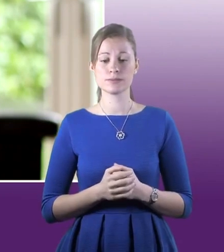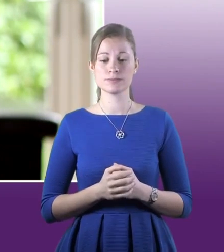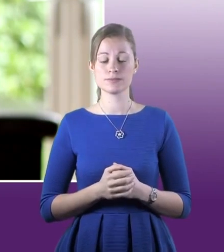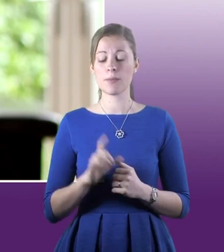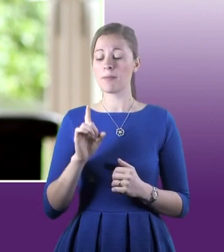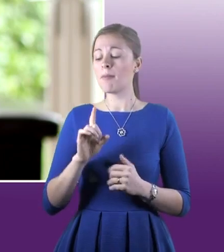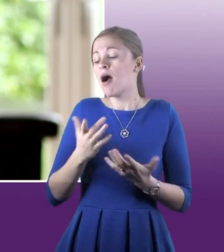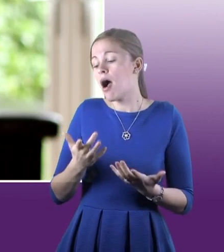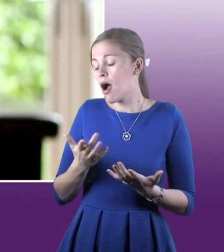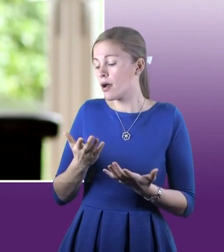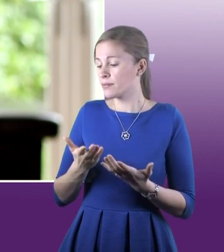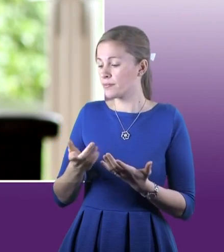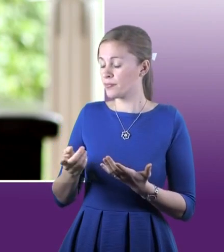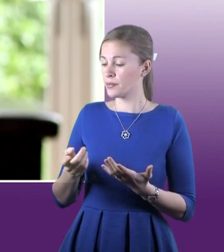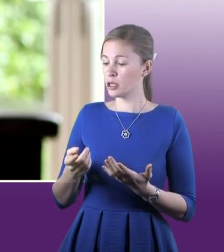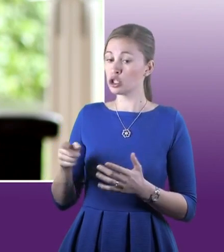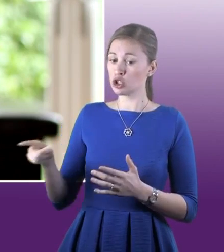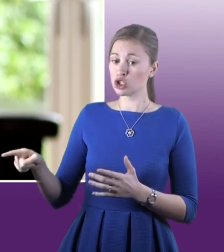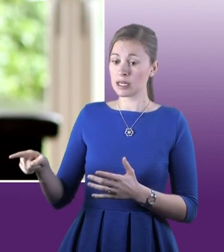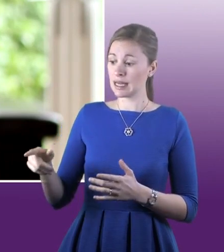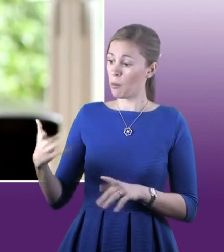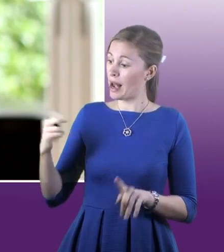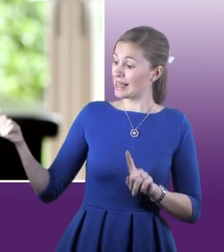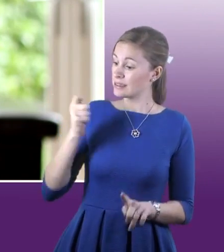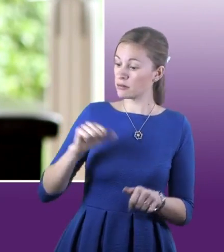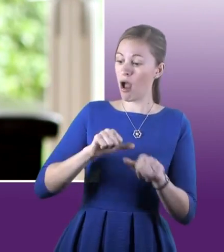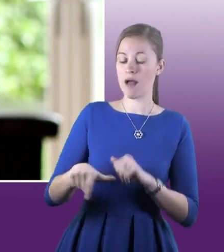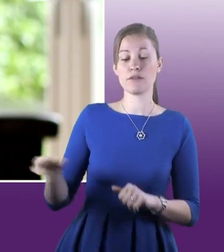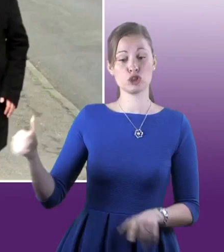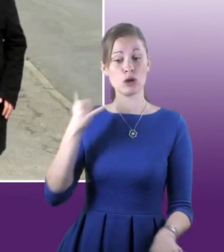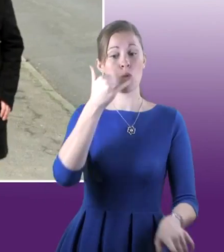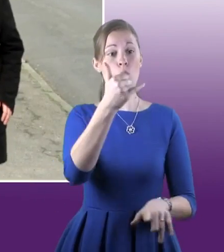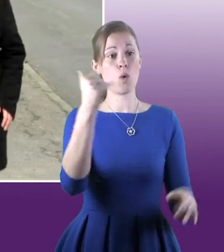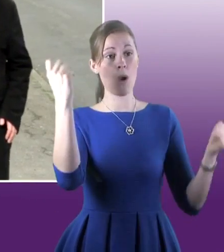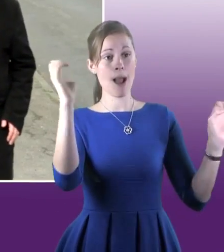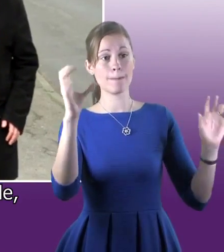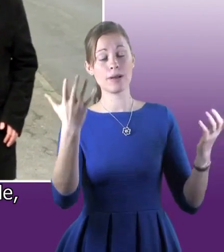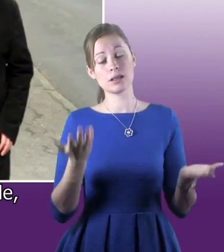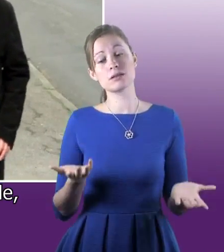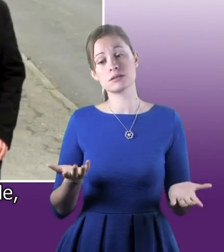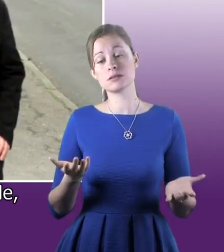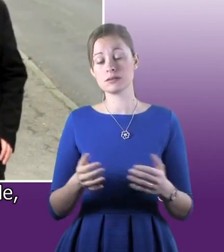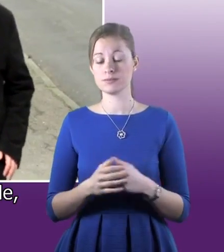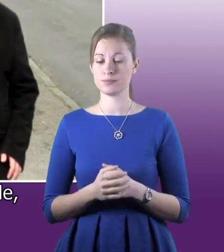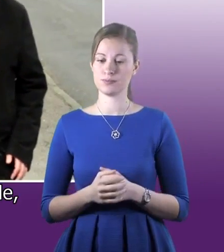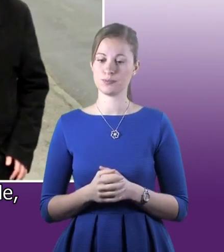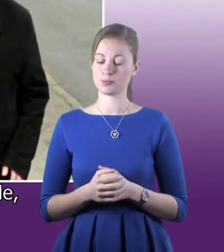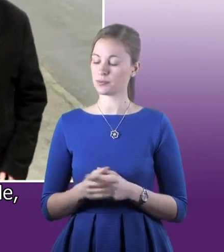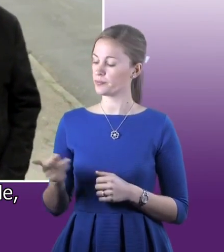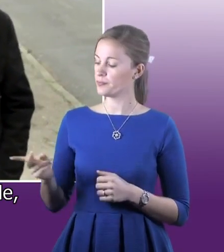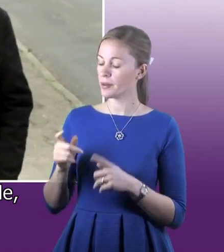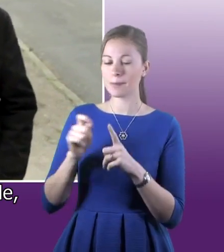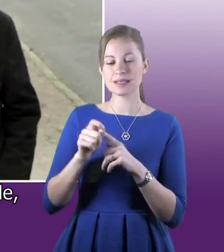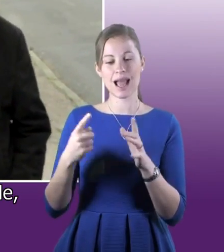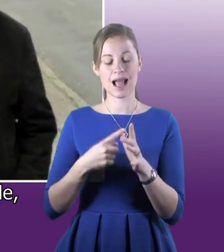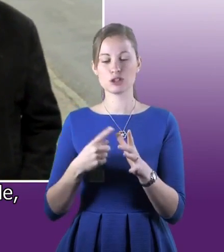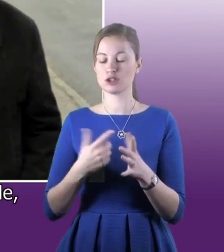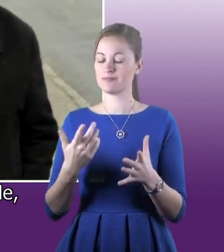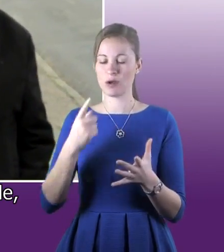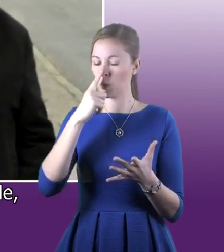To be fair to Angie, she called an ambulance. The couple's differences appeared